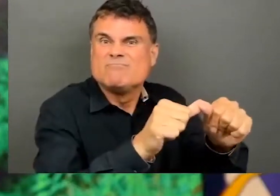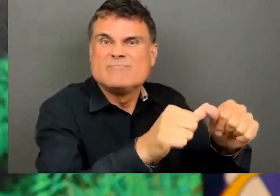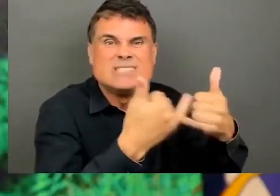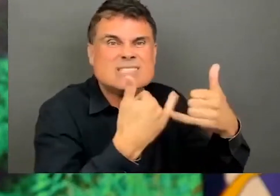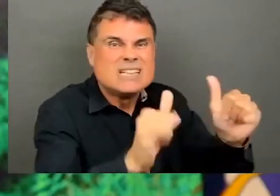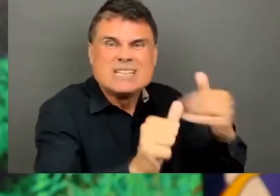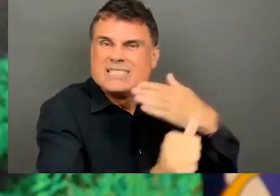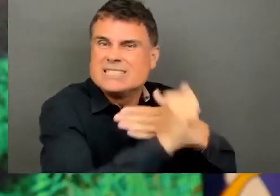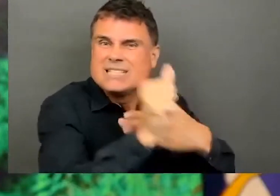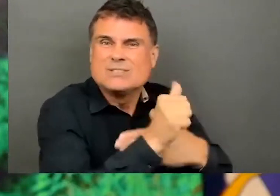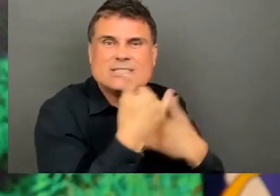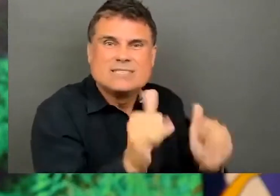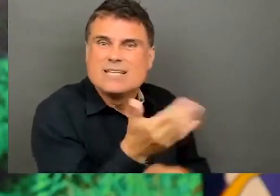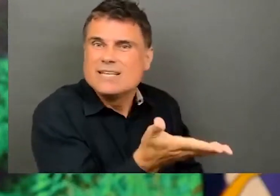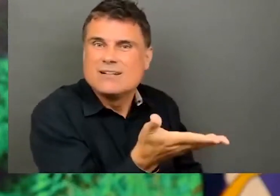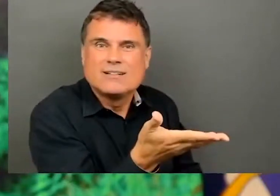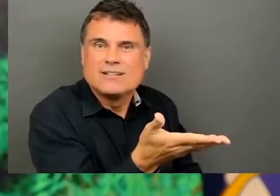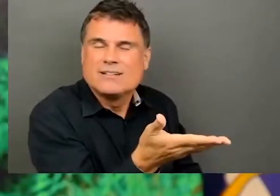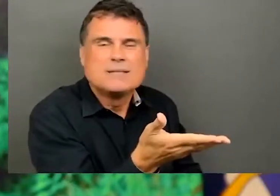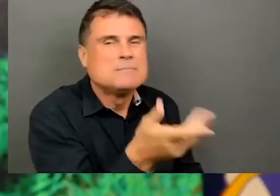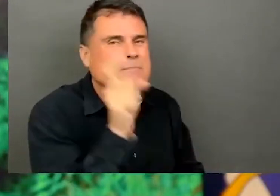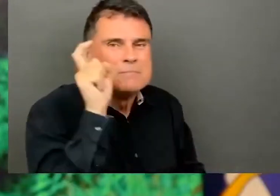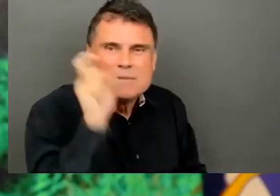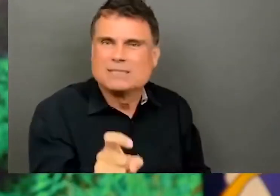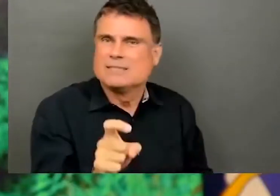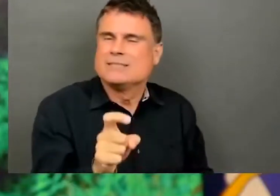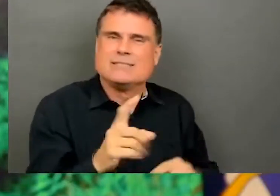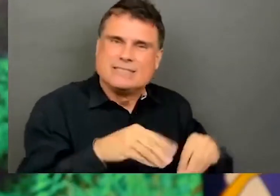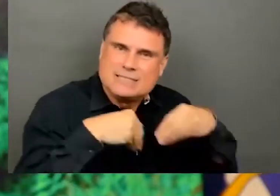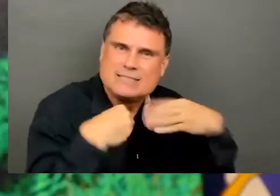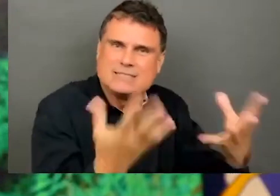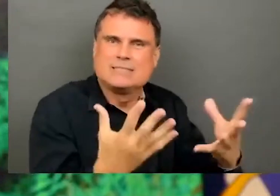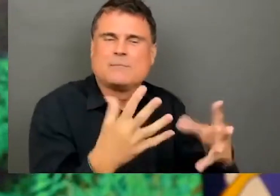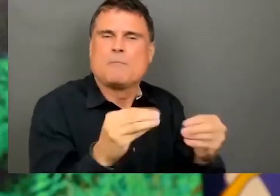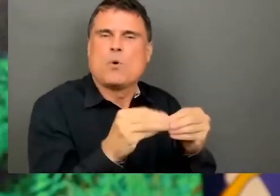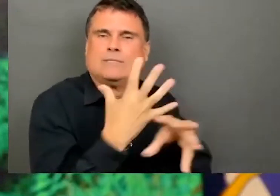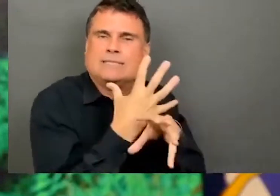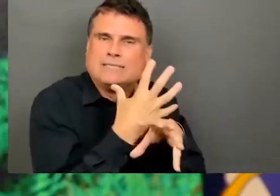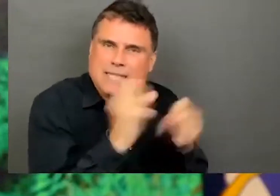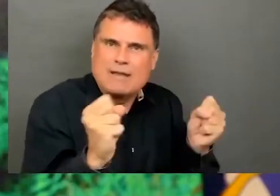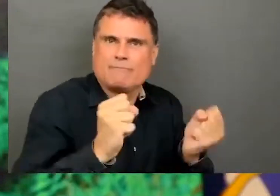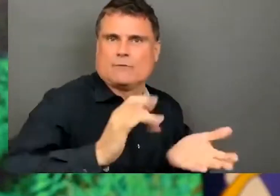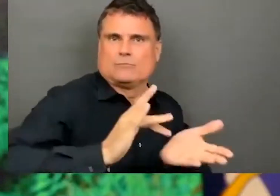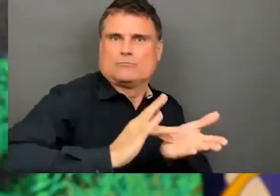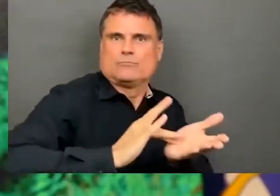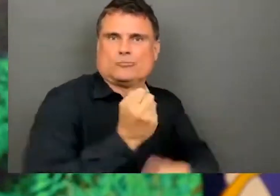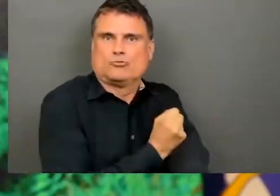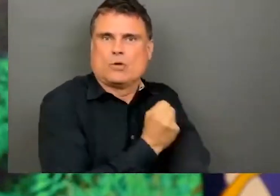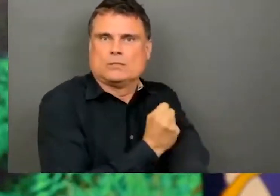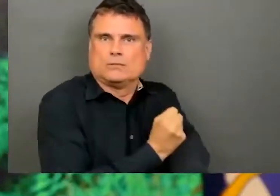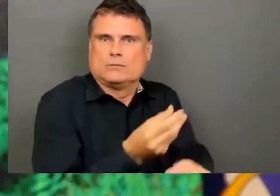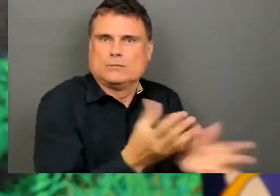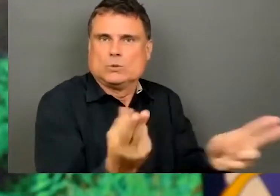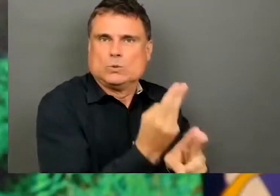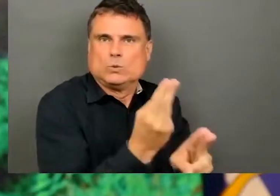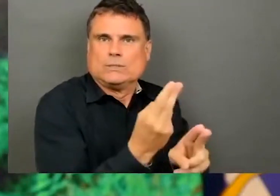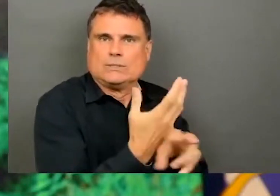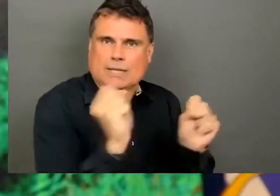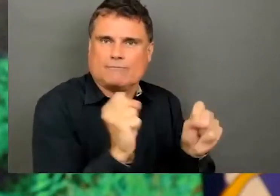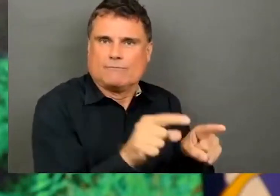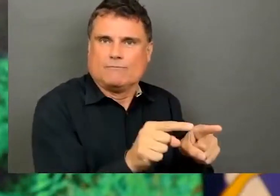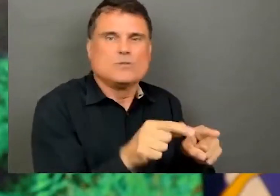prescribed safer supply, to separate people from this toxic drug supply that we know is there